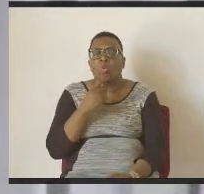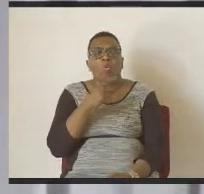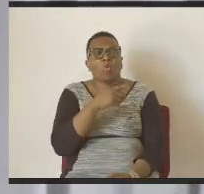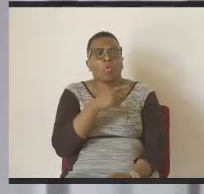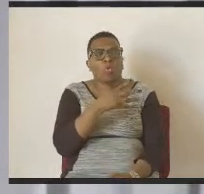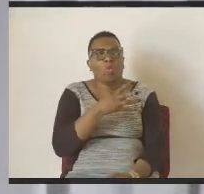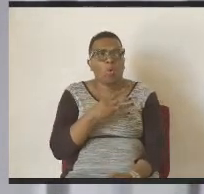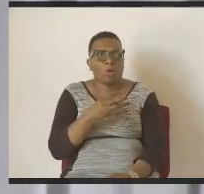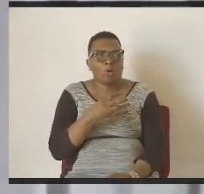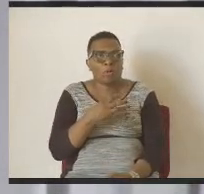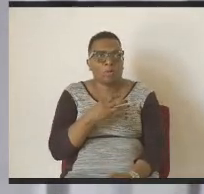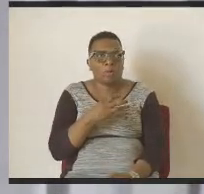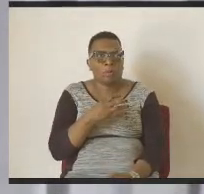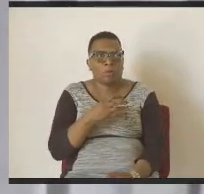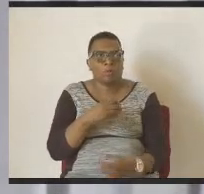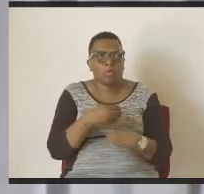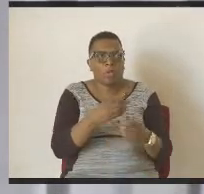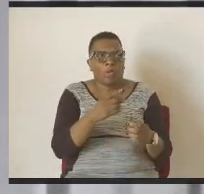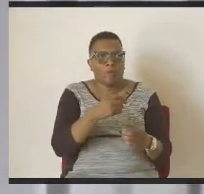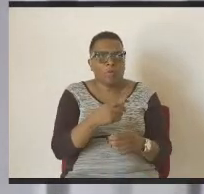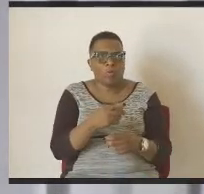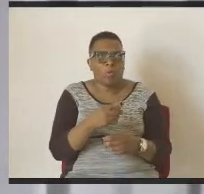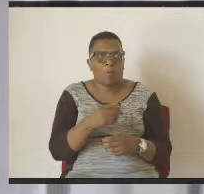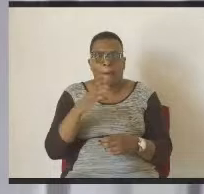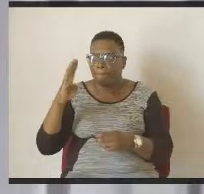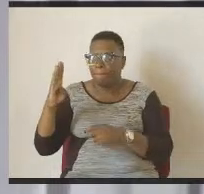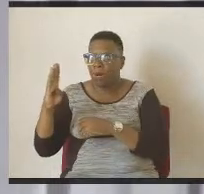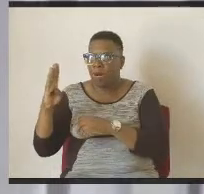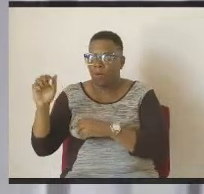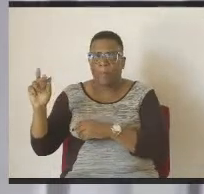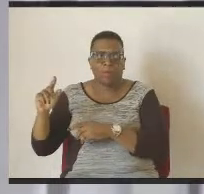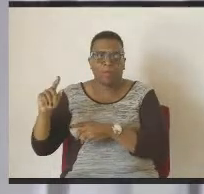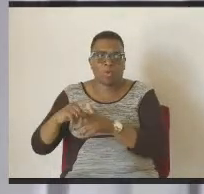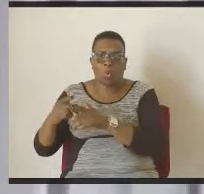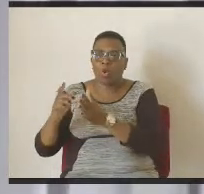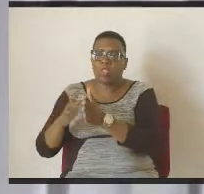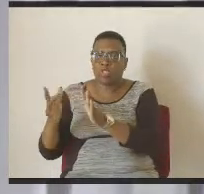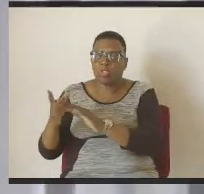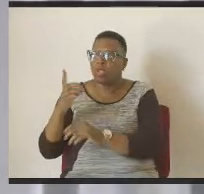to release to you, Barabbas or Jesus, who is called Christ?